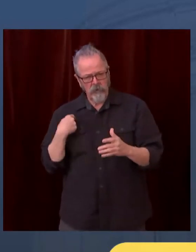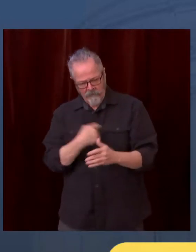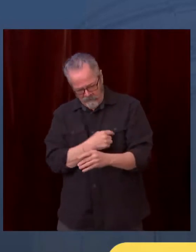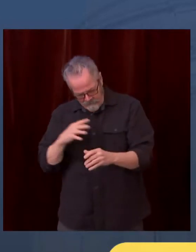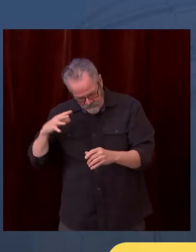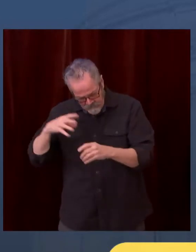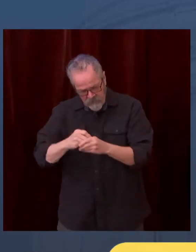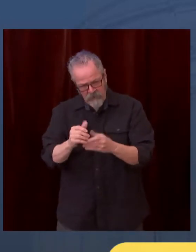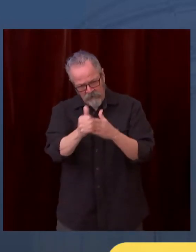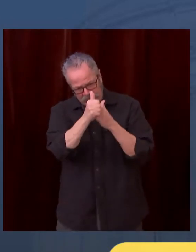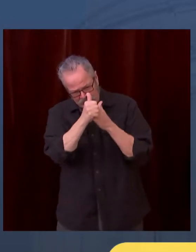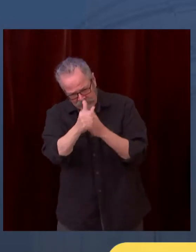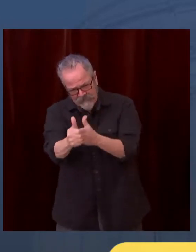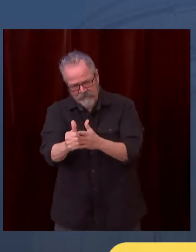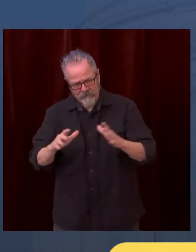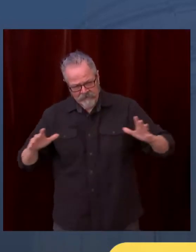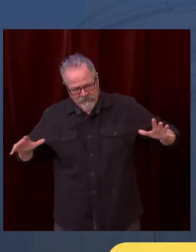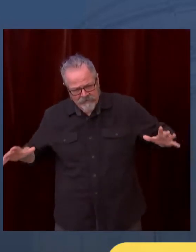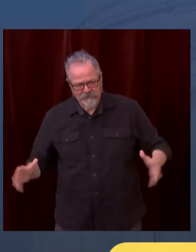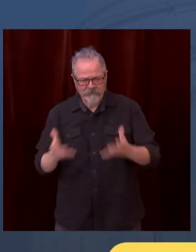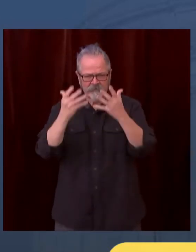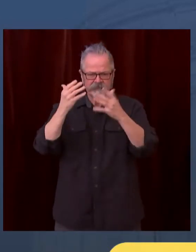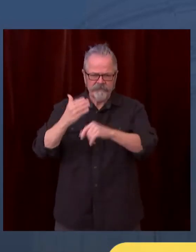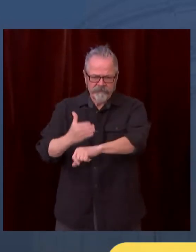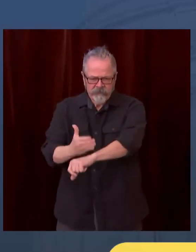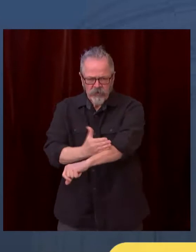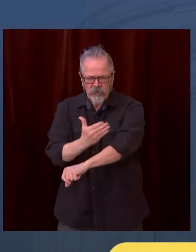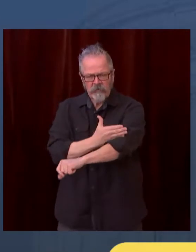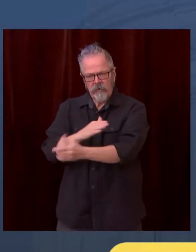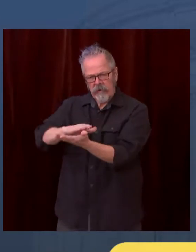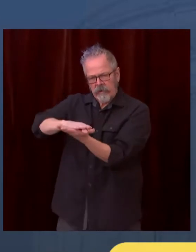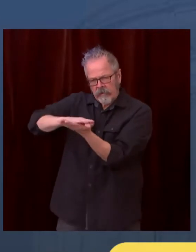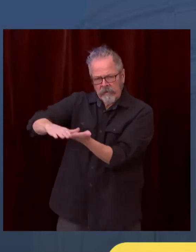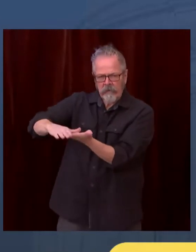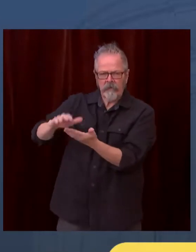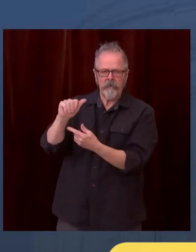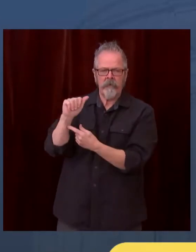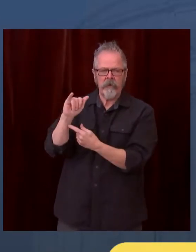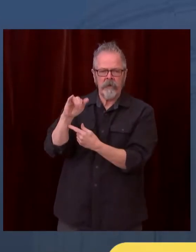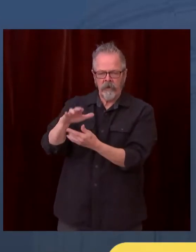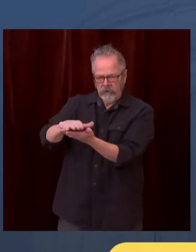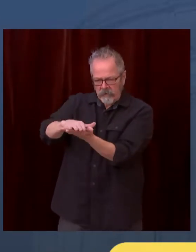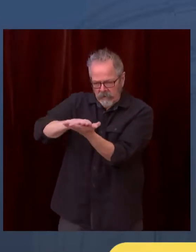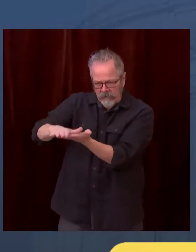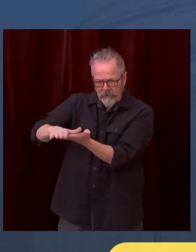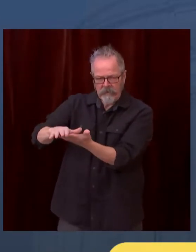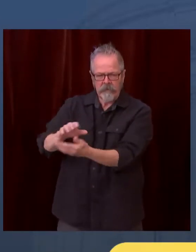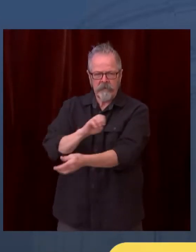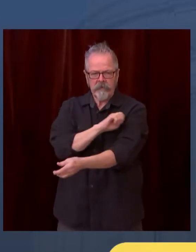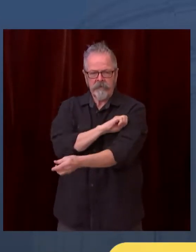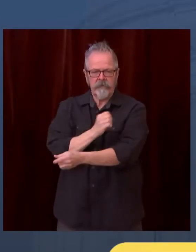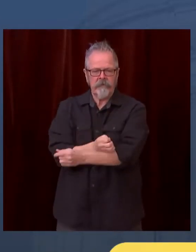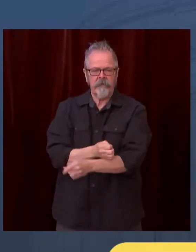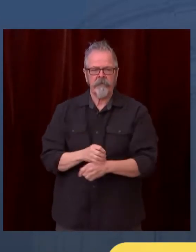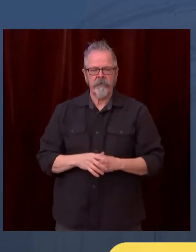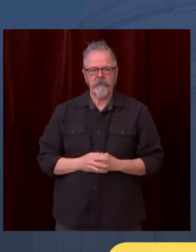economy. Congratulations to our nation to get back to the rightful place leading the world in this